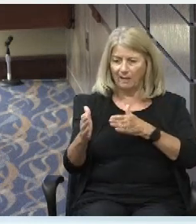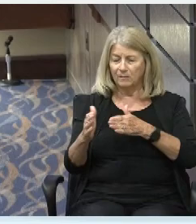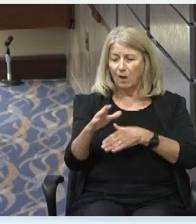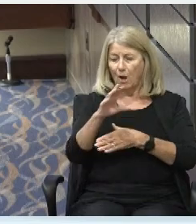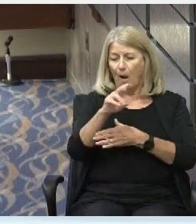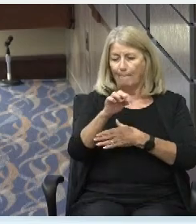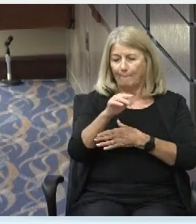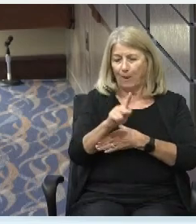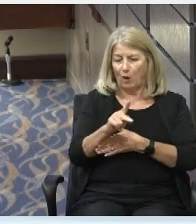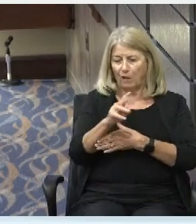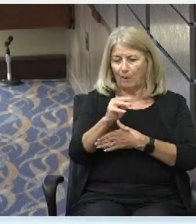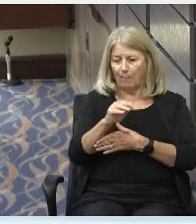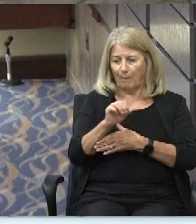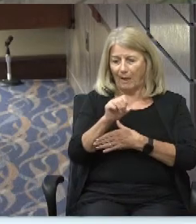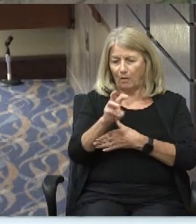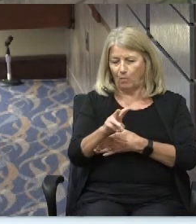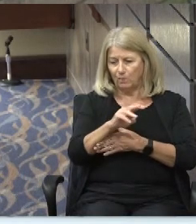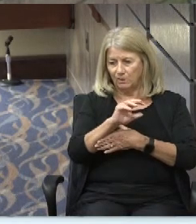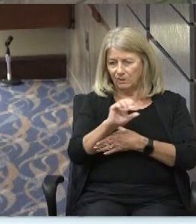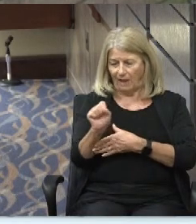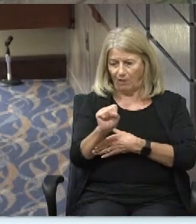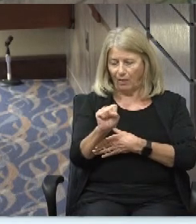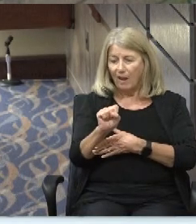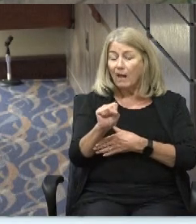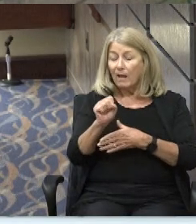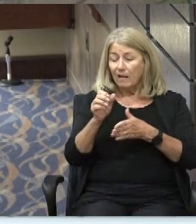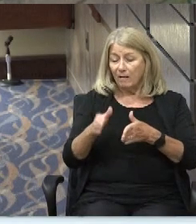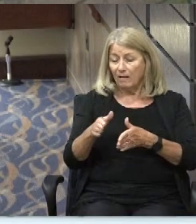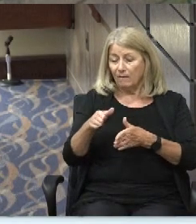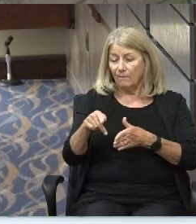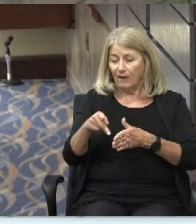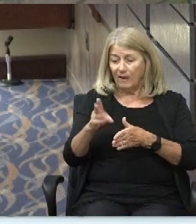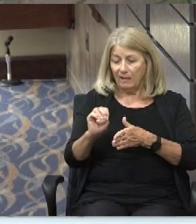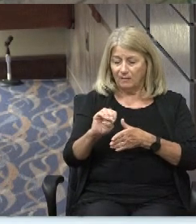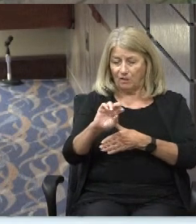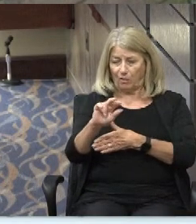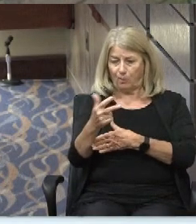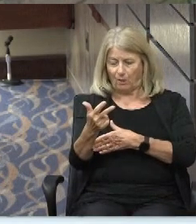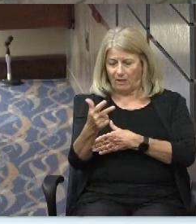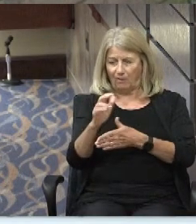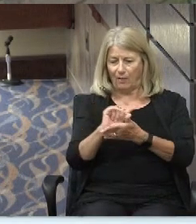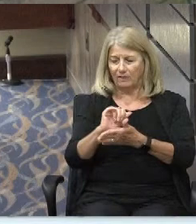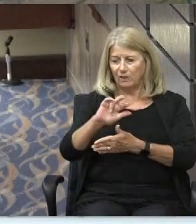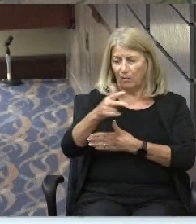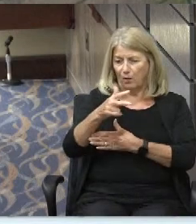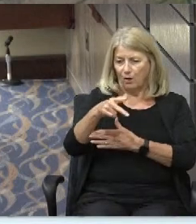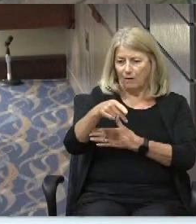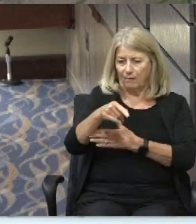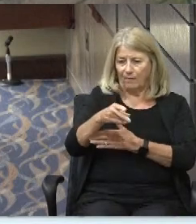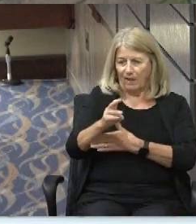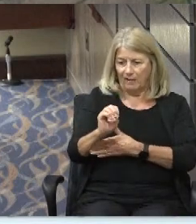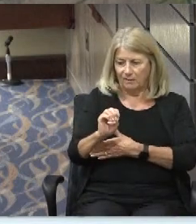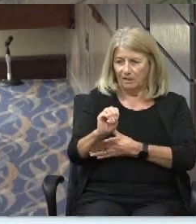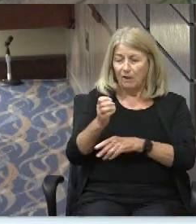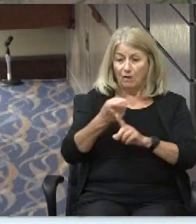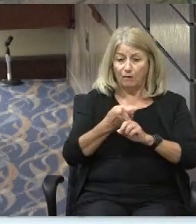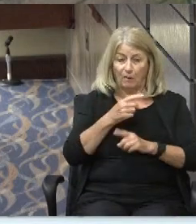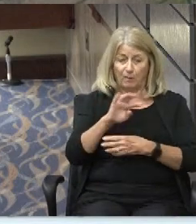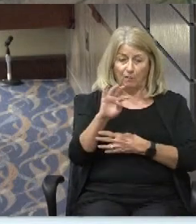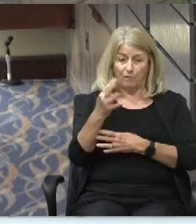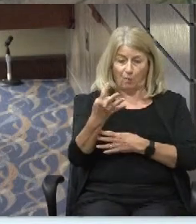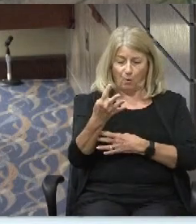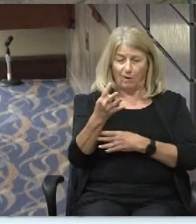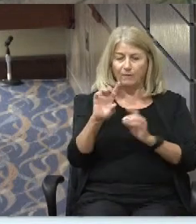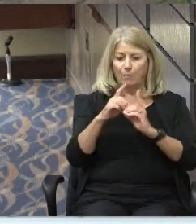South Addition Phase 3. This is the 3rd phase out of 4 of Park